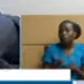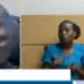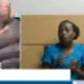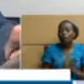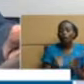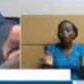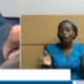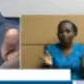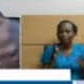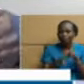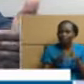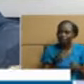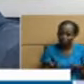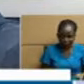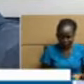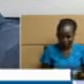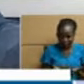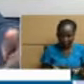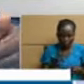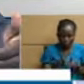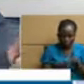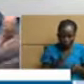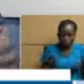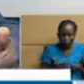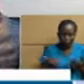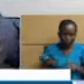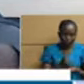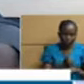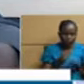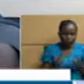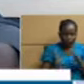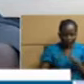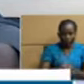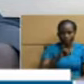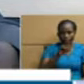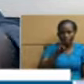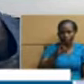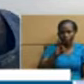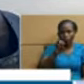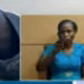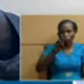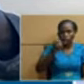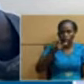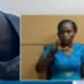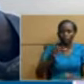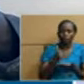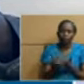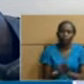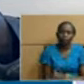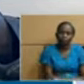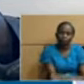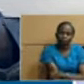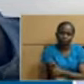wider population that is employed, but in the informal sector. Yeah, I hear you, Mr.